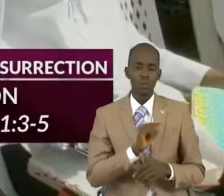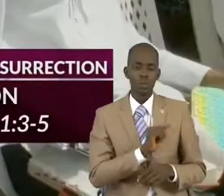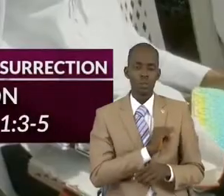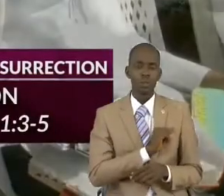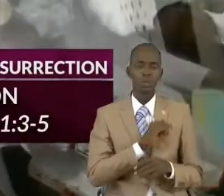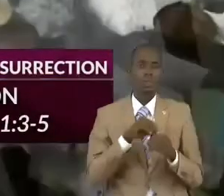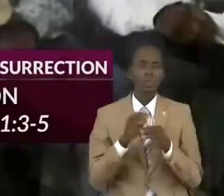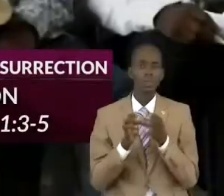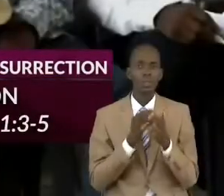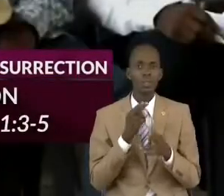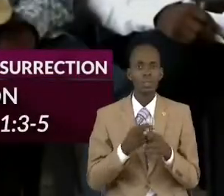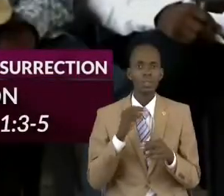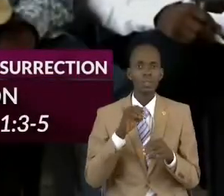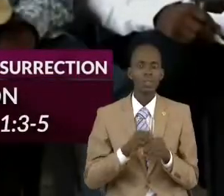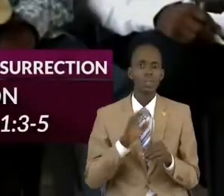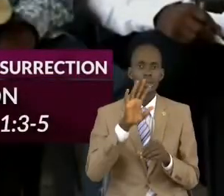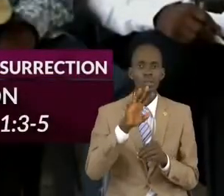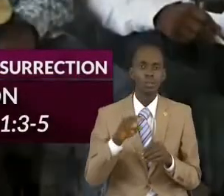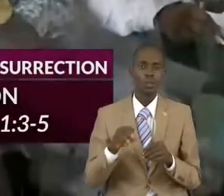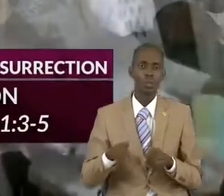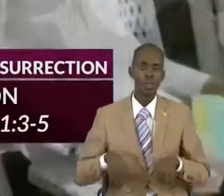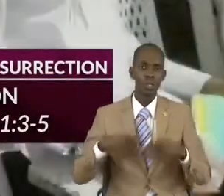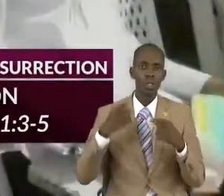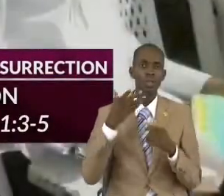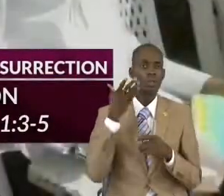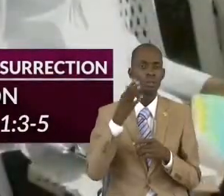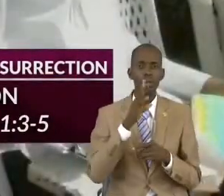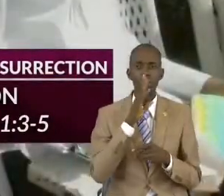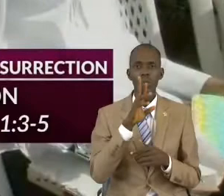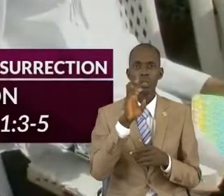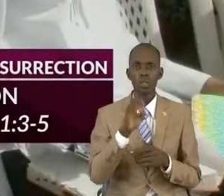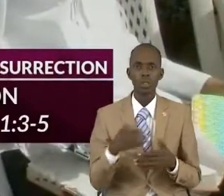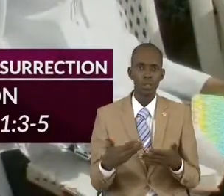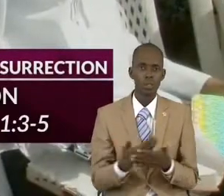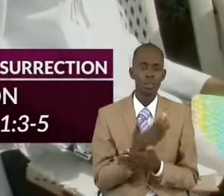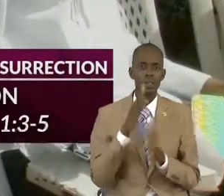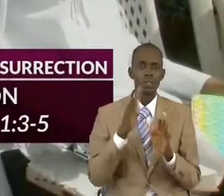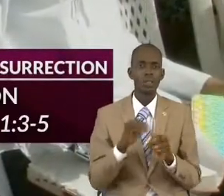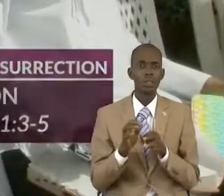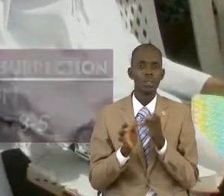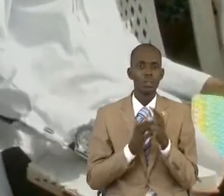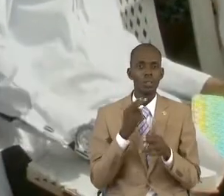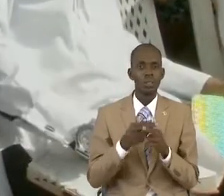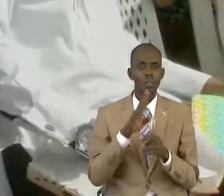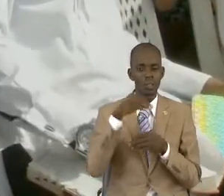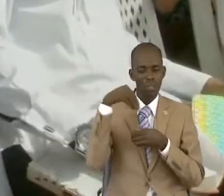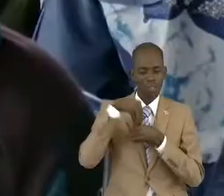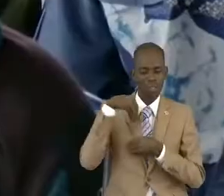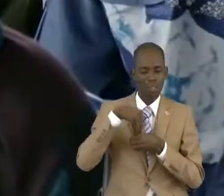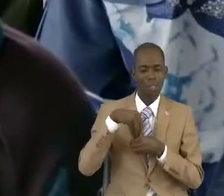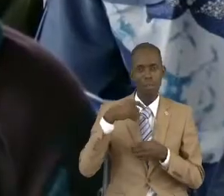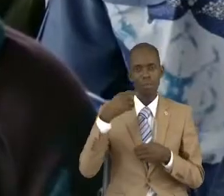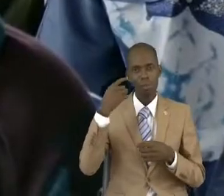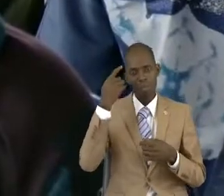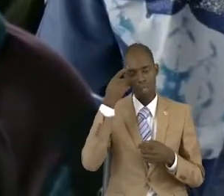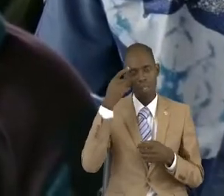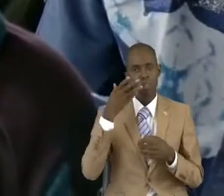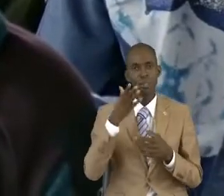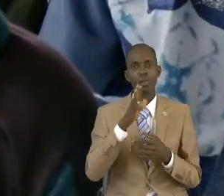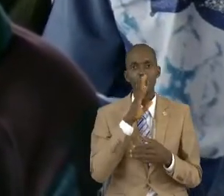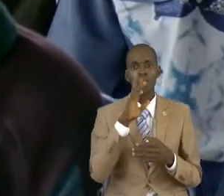your heart, renewal. In your inner man, renewal in Jesus'